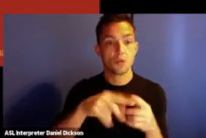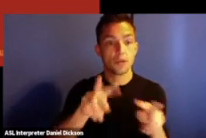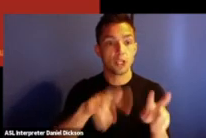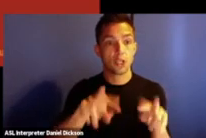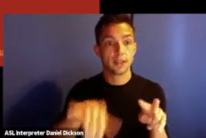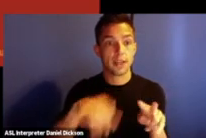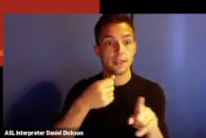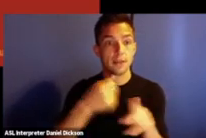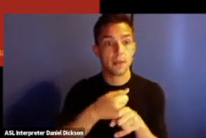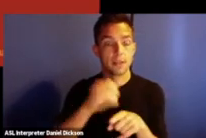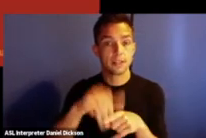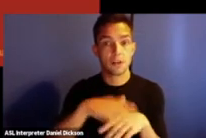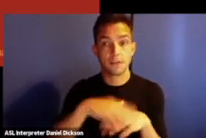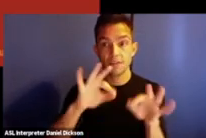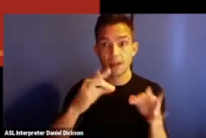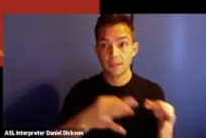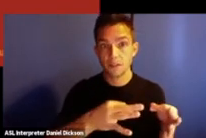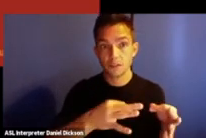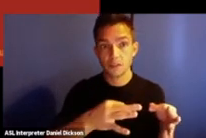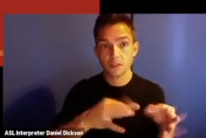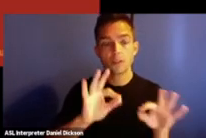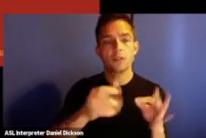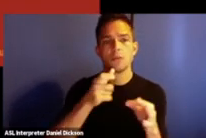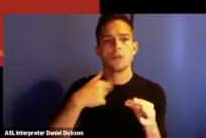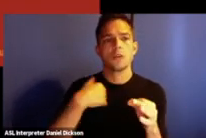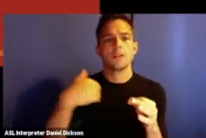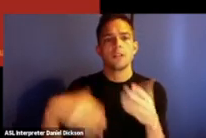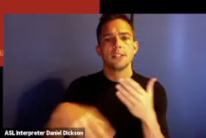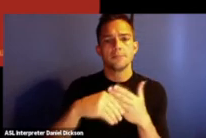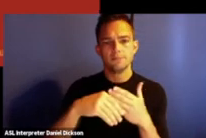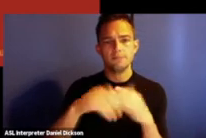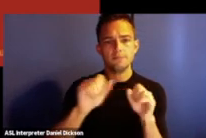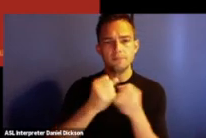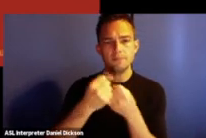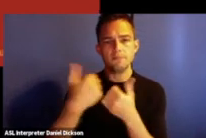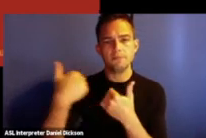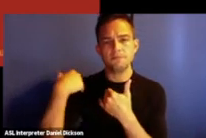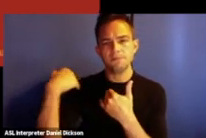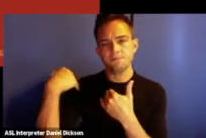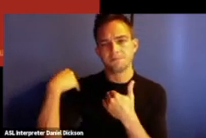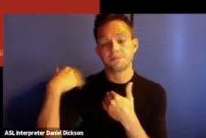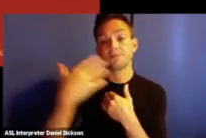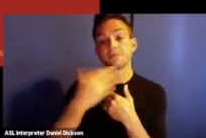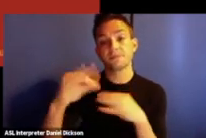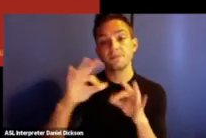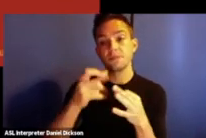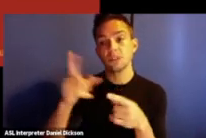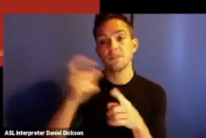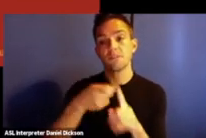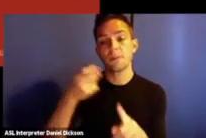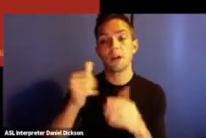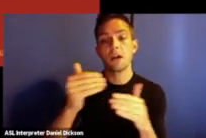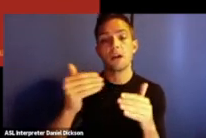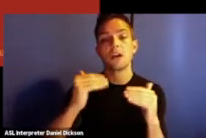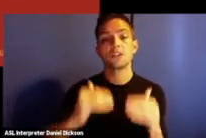and the impact of that on families, families who have additional social burden and families who come from